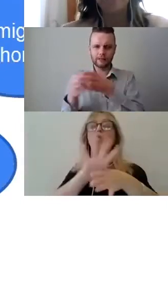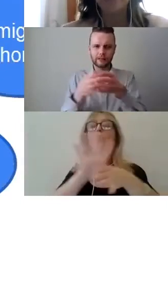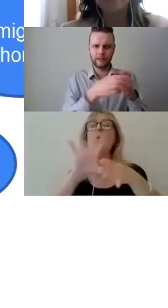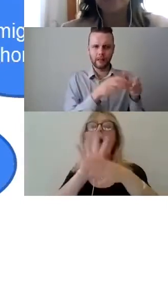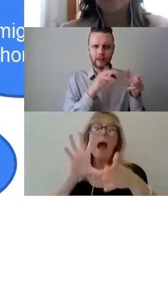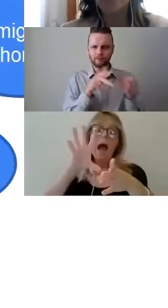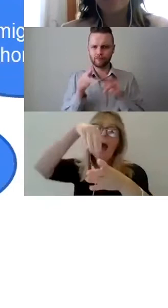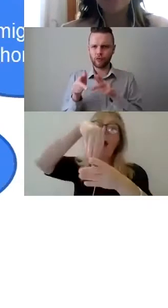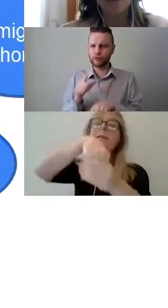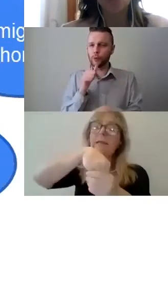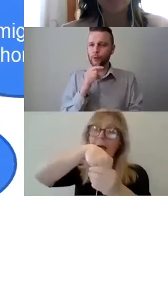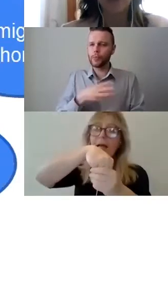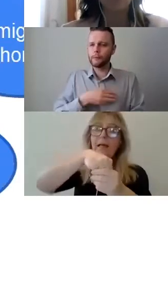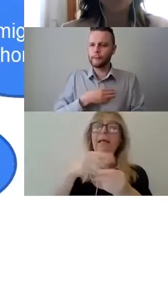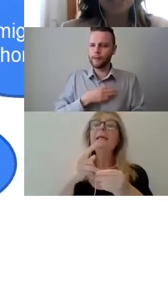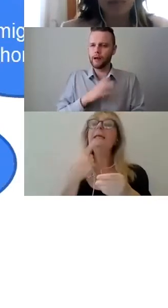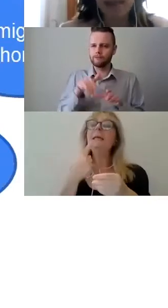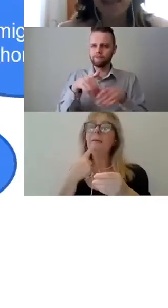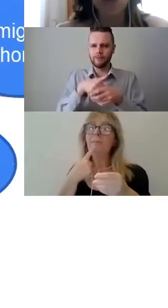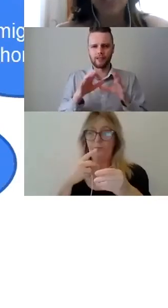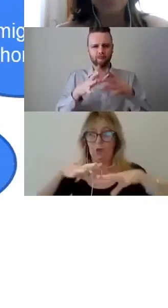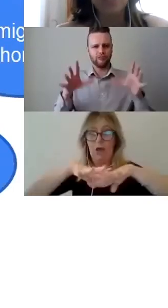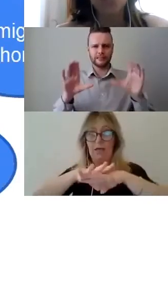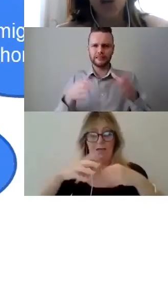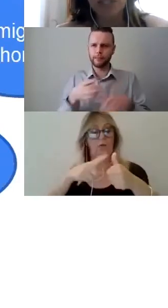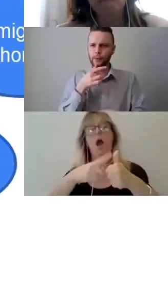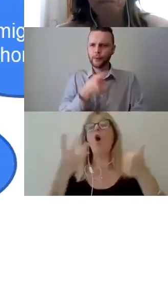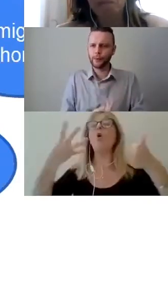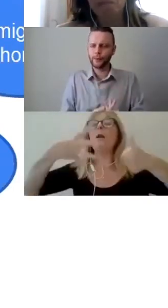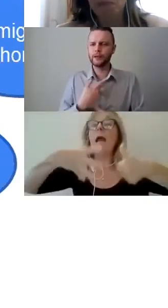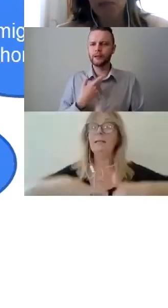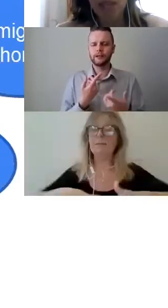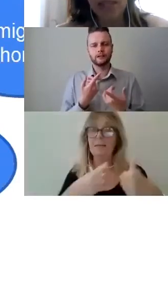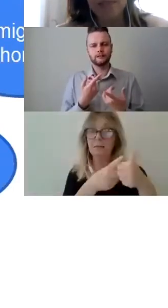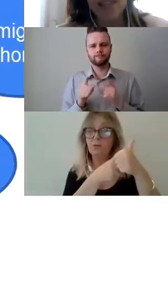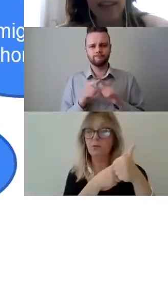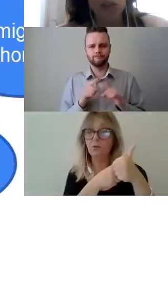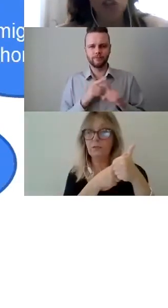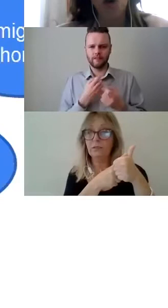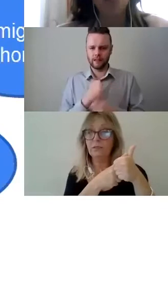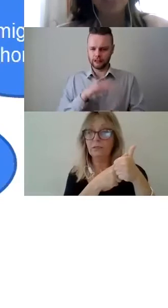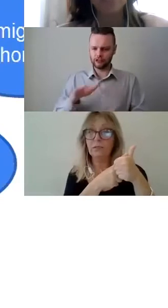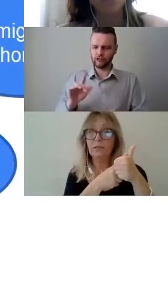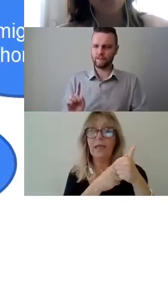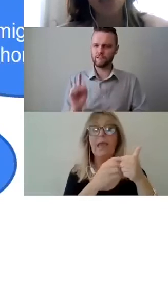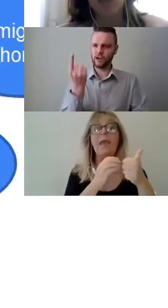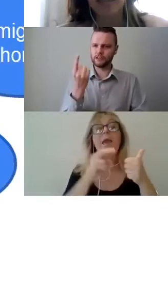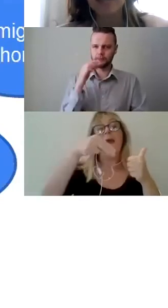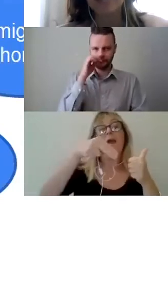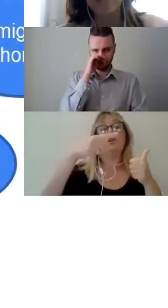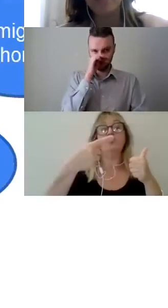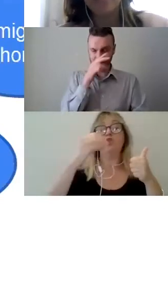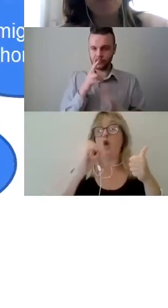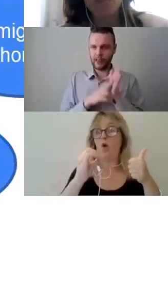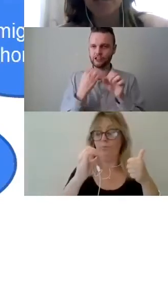members of this great team to help children? First of all, NGOs,